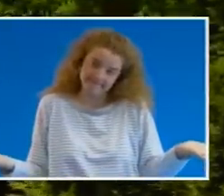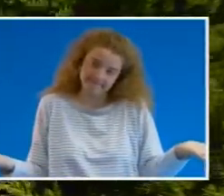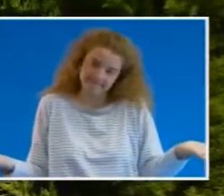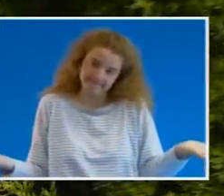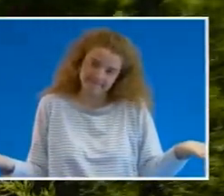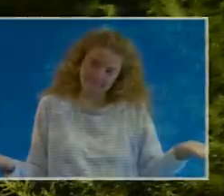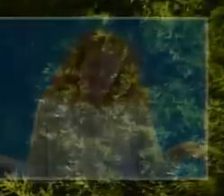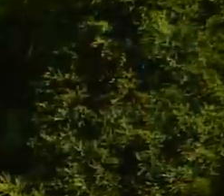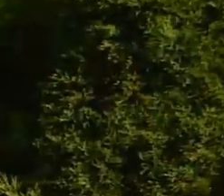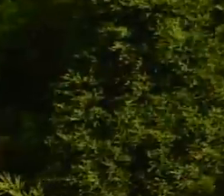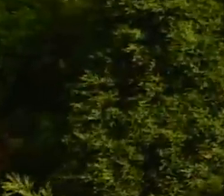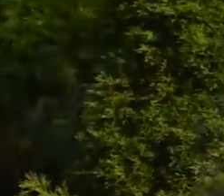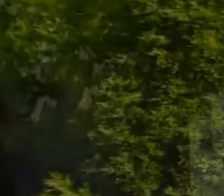shame.